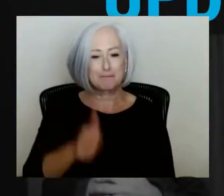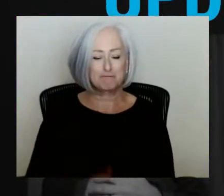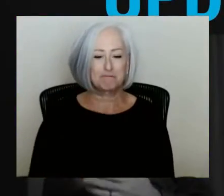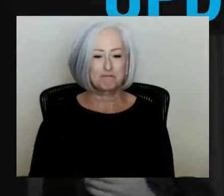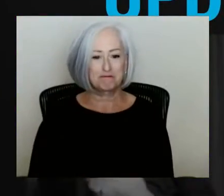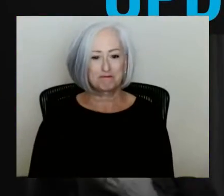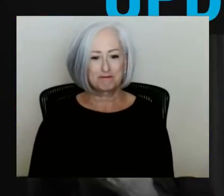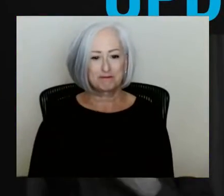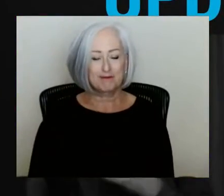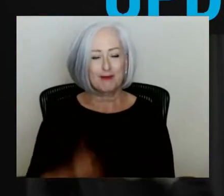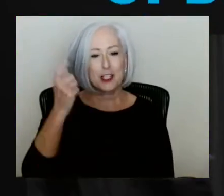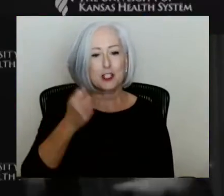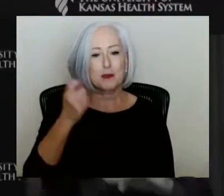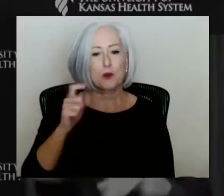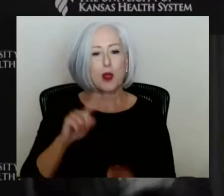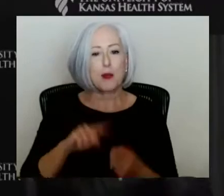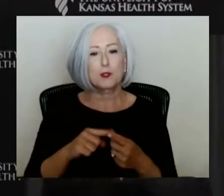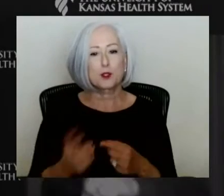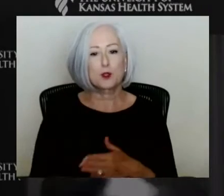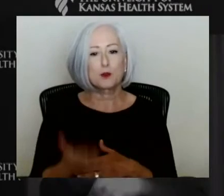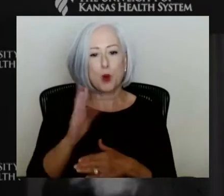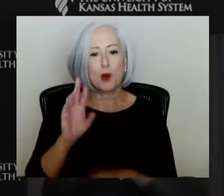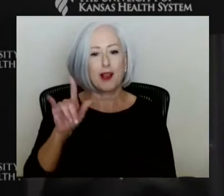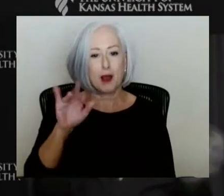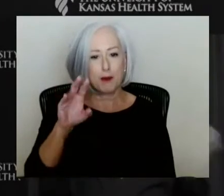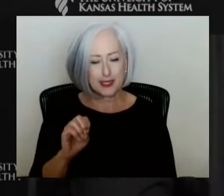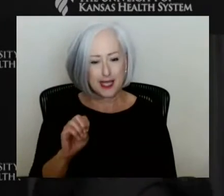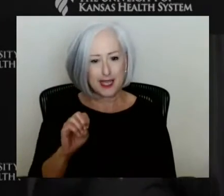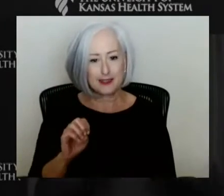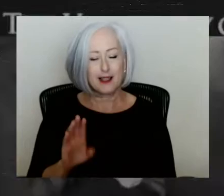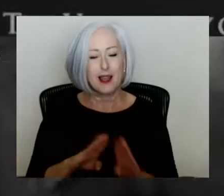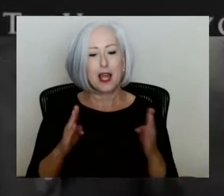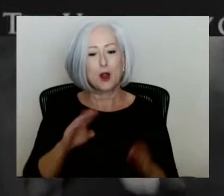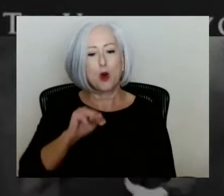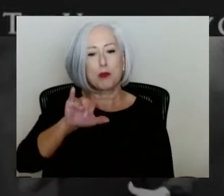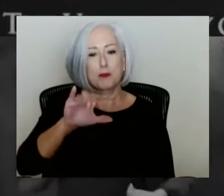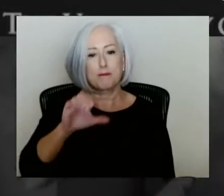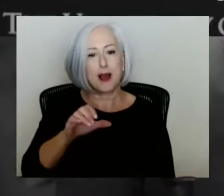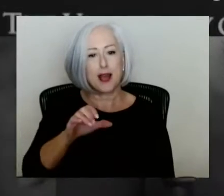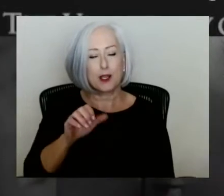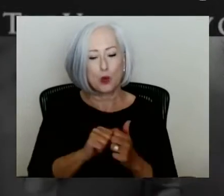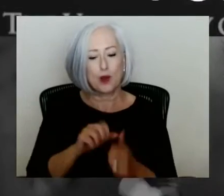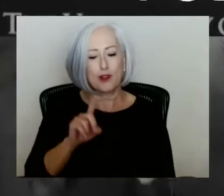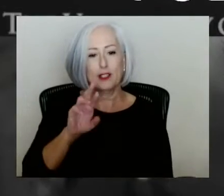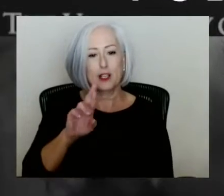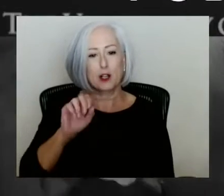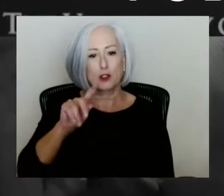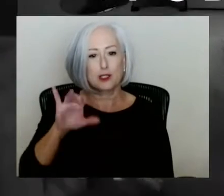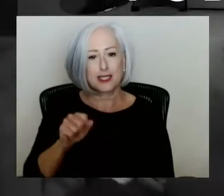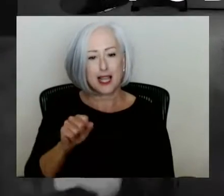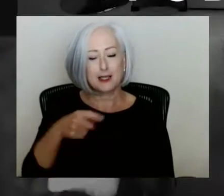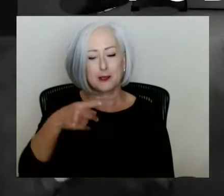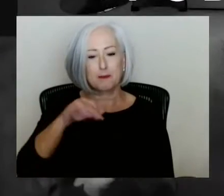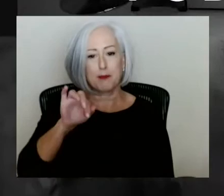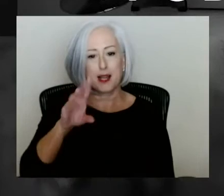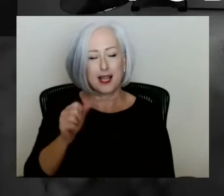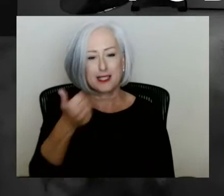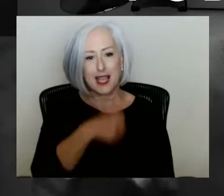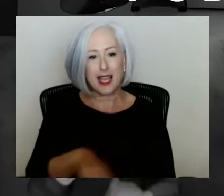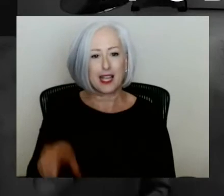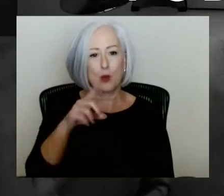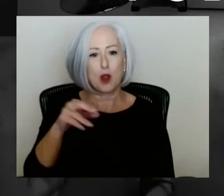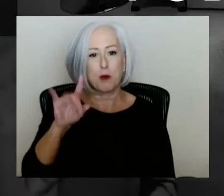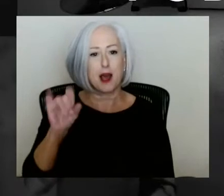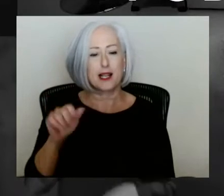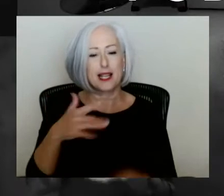Subscribe to our Morning Medical Update and Open Mics with Dr. Stites podcast. Now, everywhere podcasts are available.